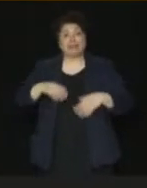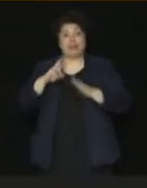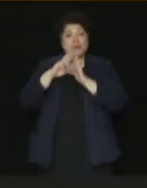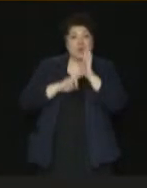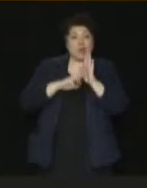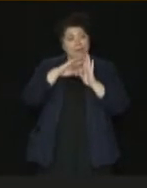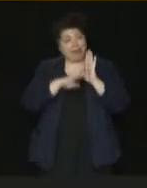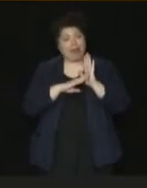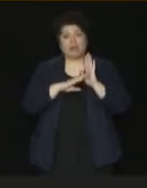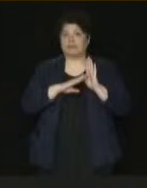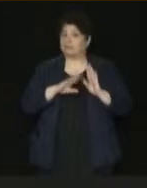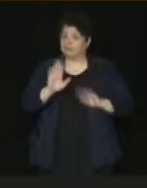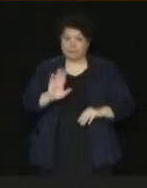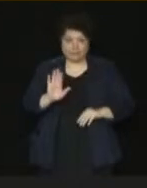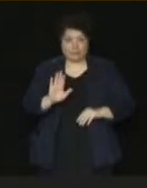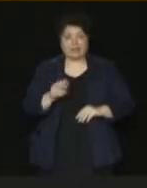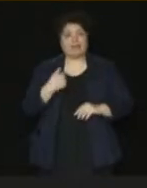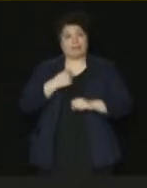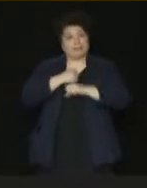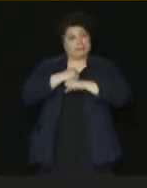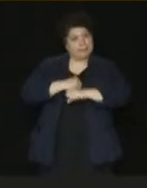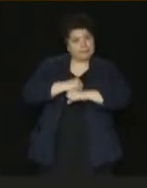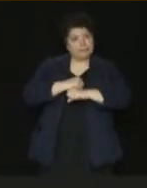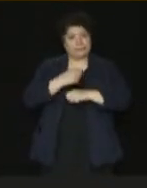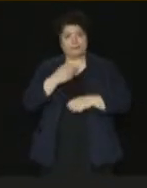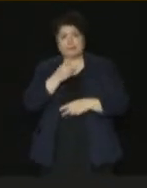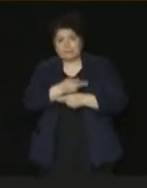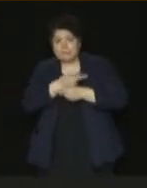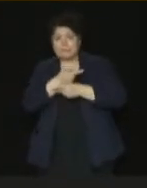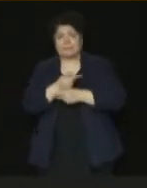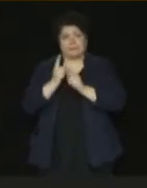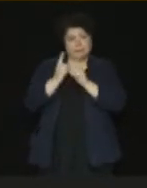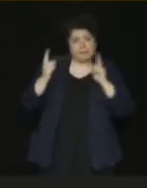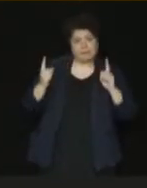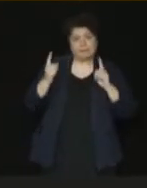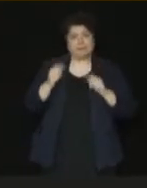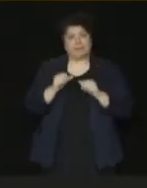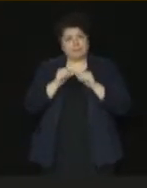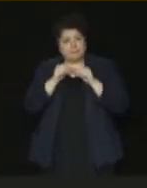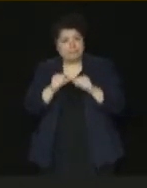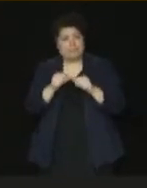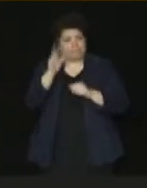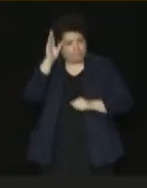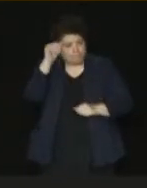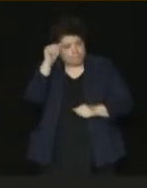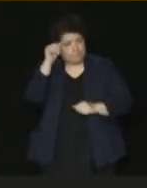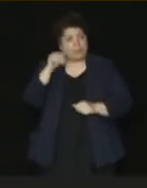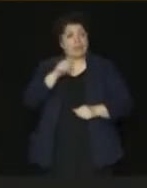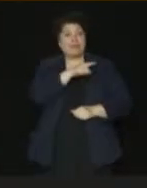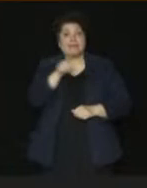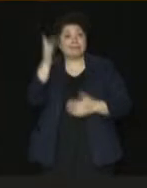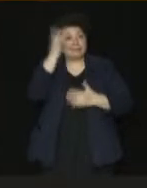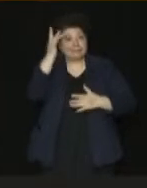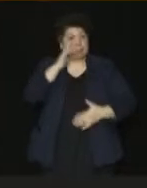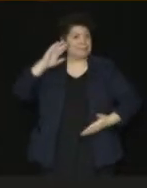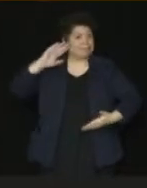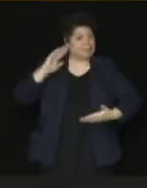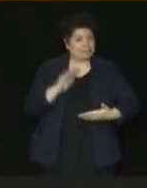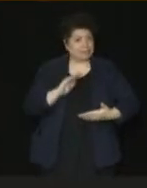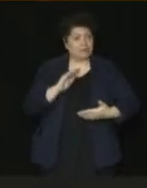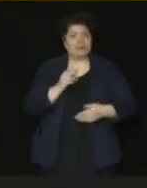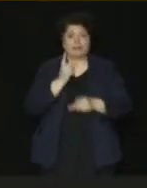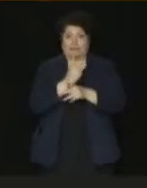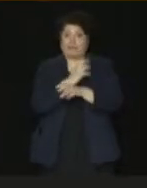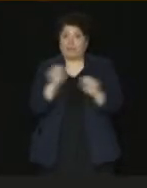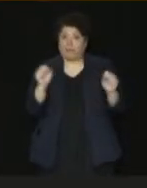we'll see even fewer people get sick and how we'll save lives. But remember, this is for now.